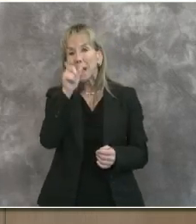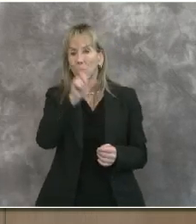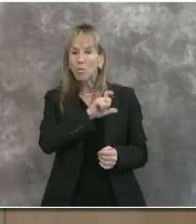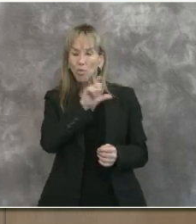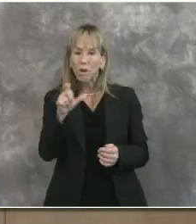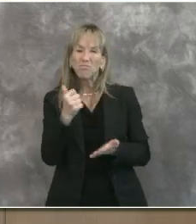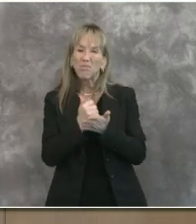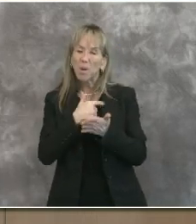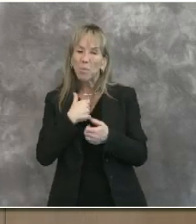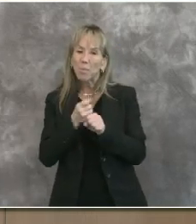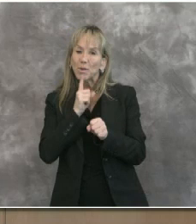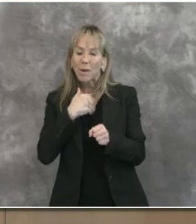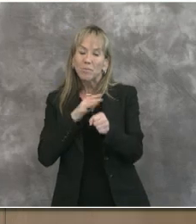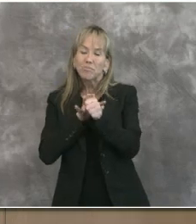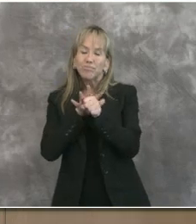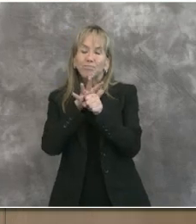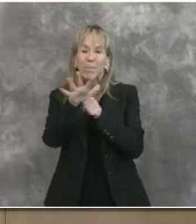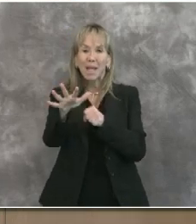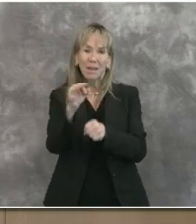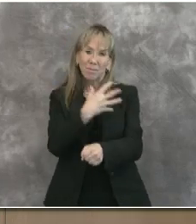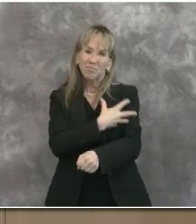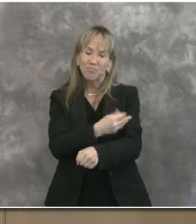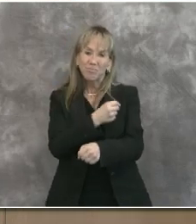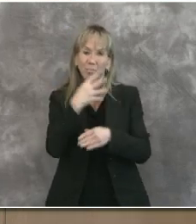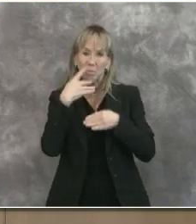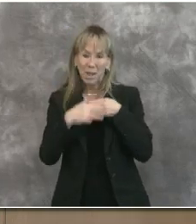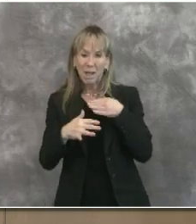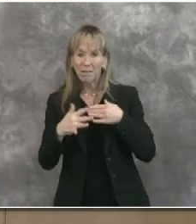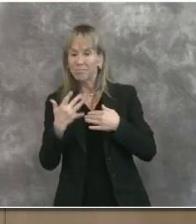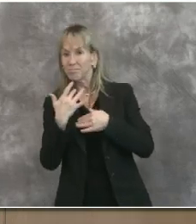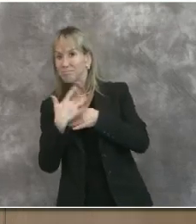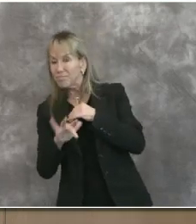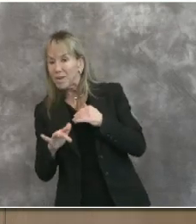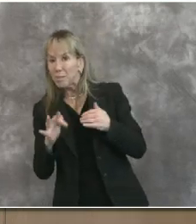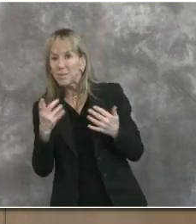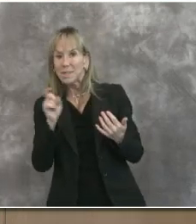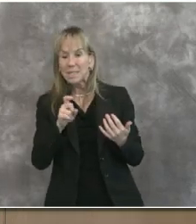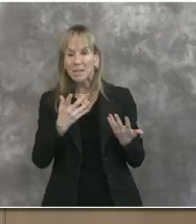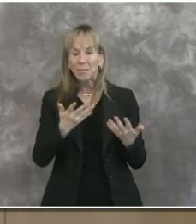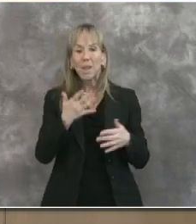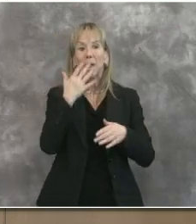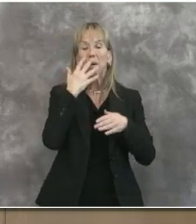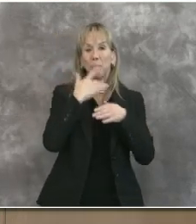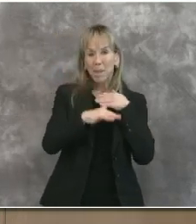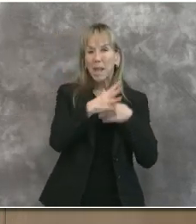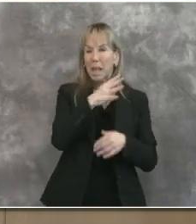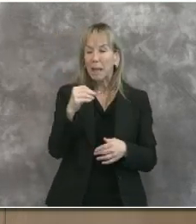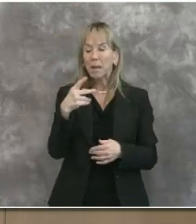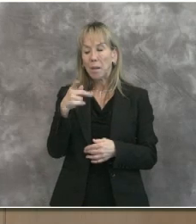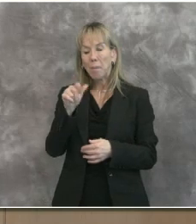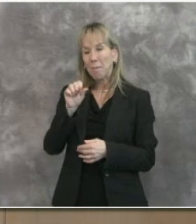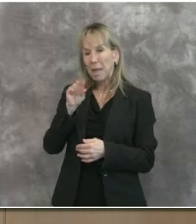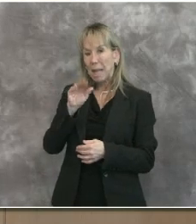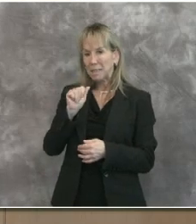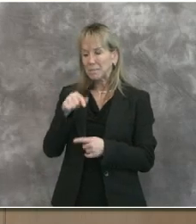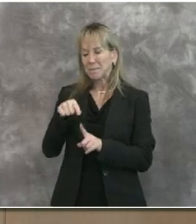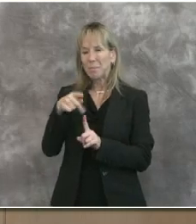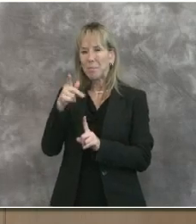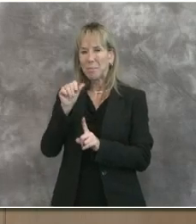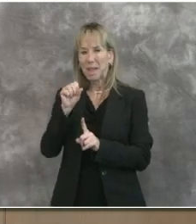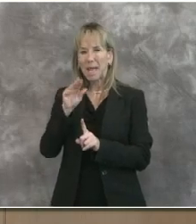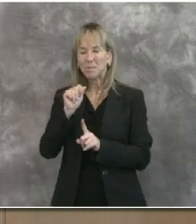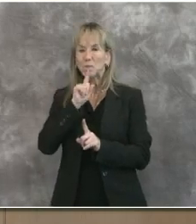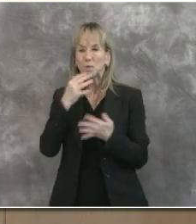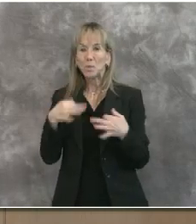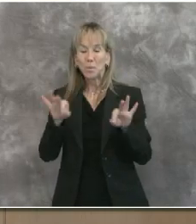ample supply of blood available for those that need it. And also, again, blood plasma is extremely important right now. And so